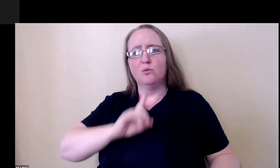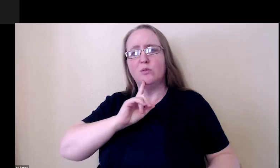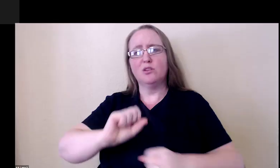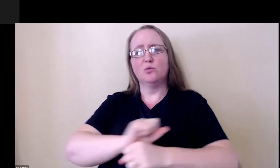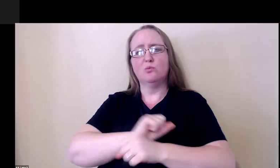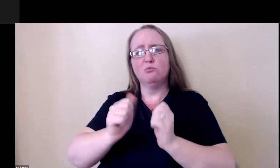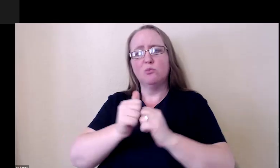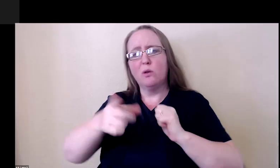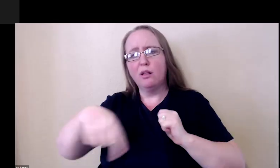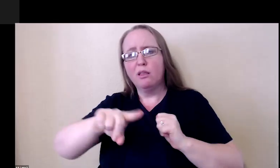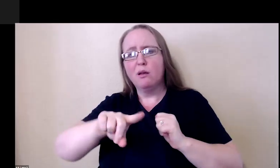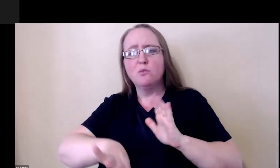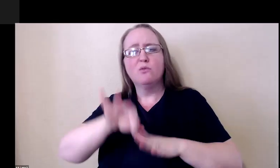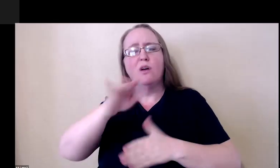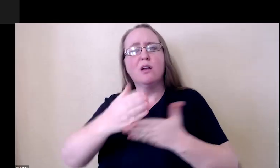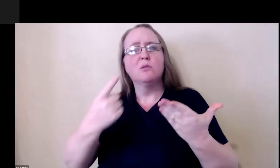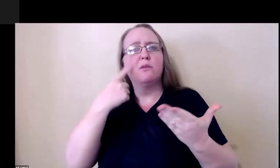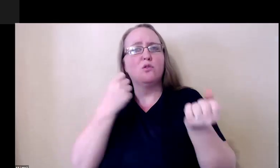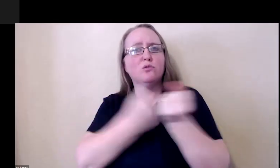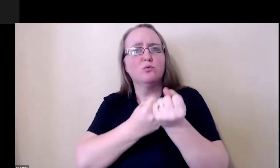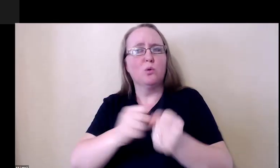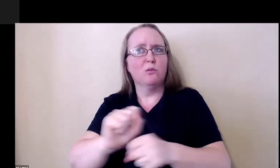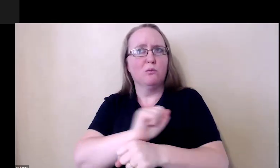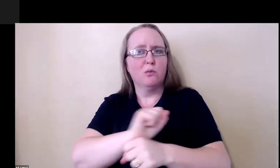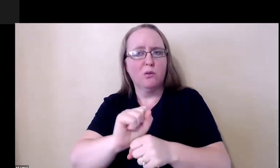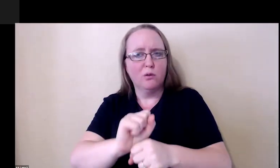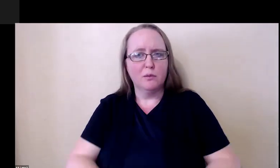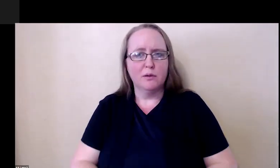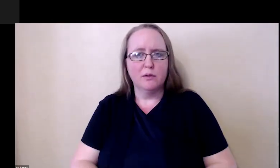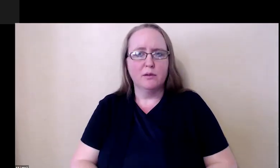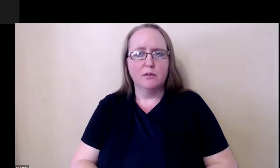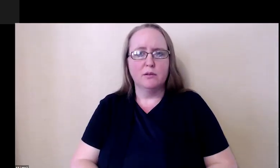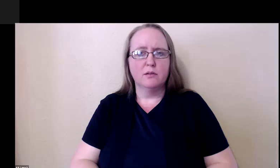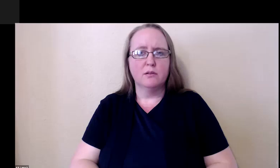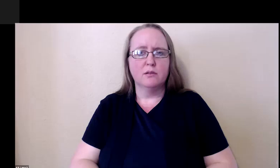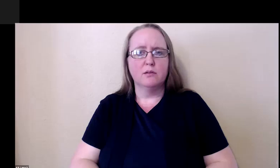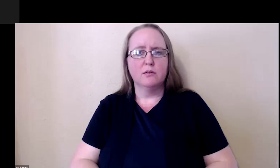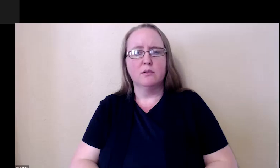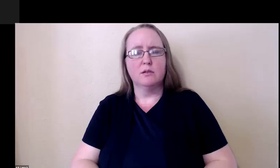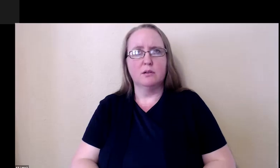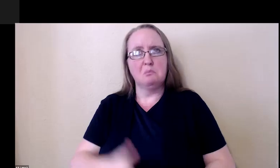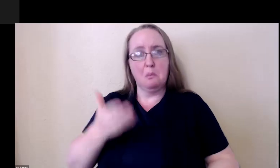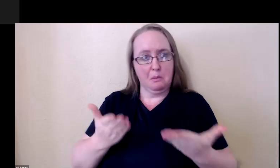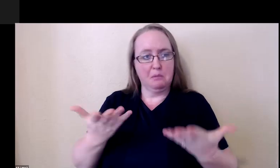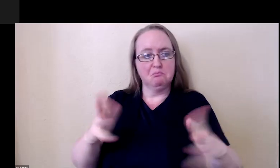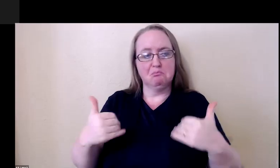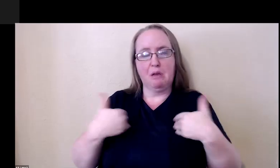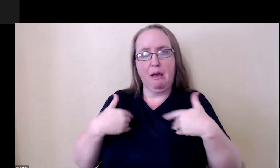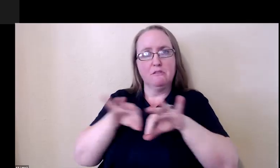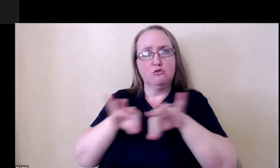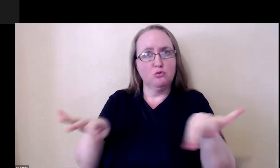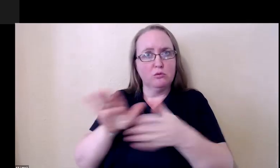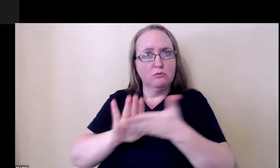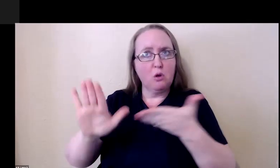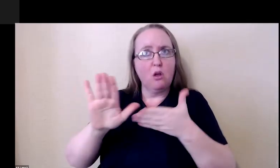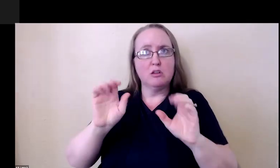somebody to do supported employment that maybe has a college degree and can write